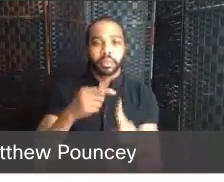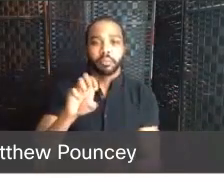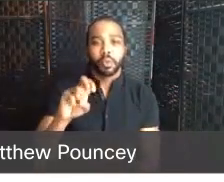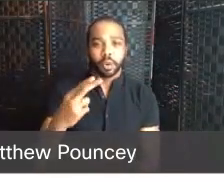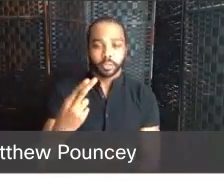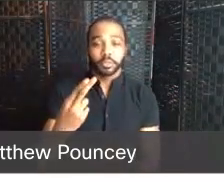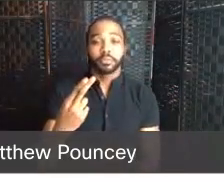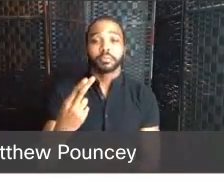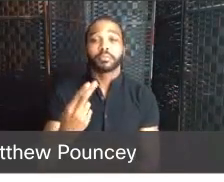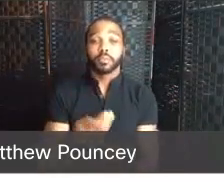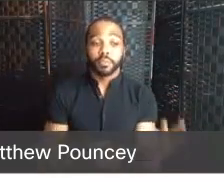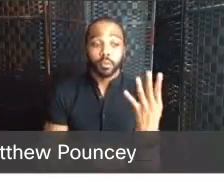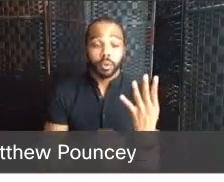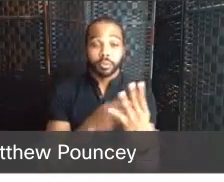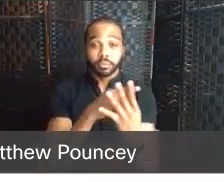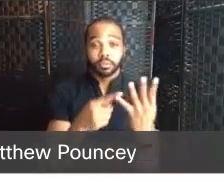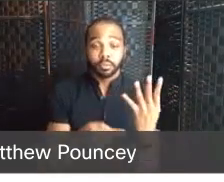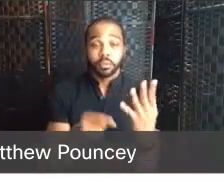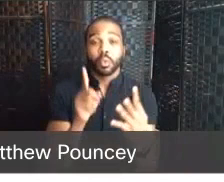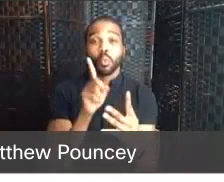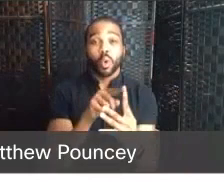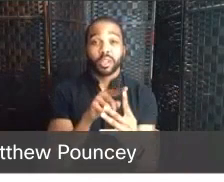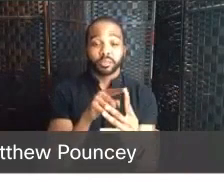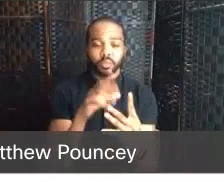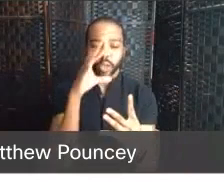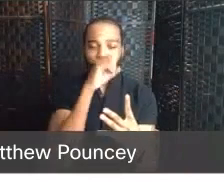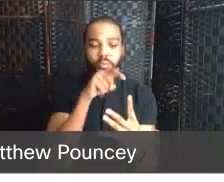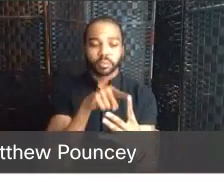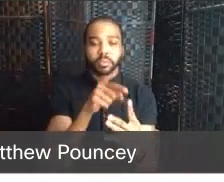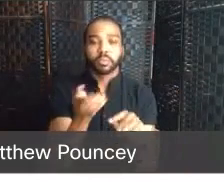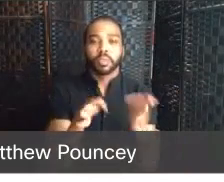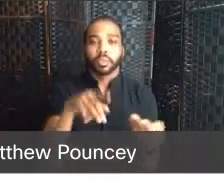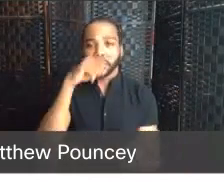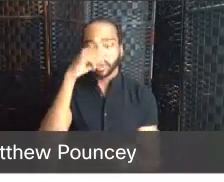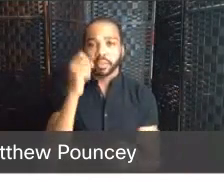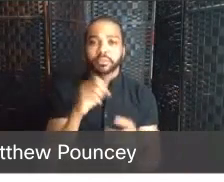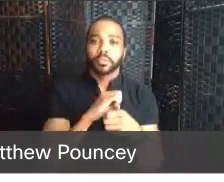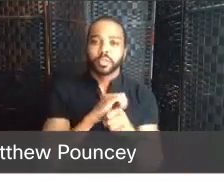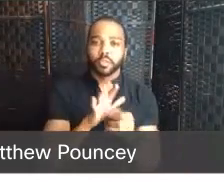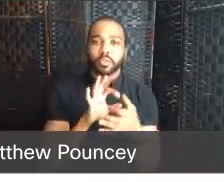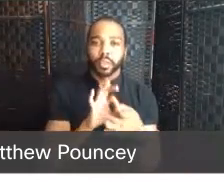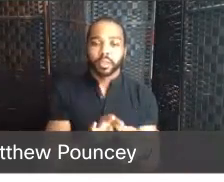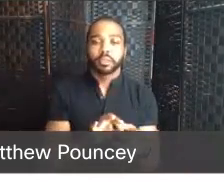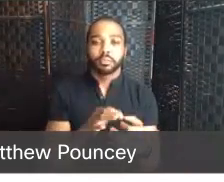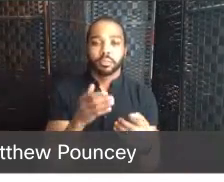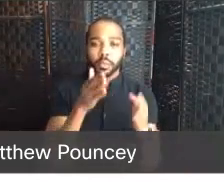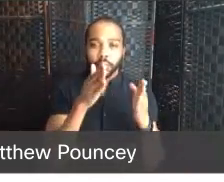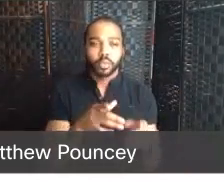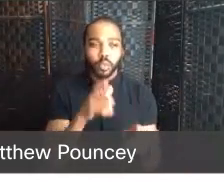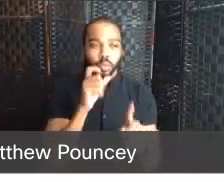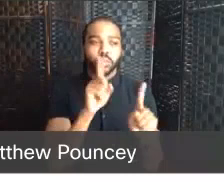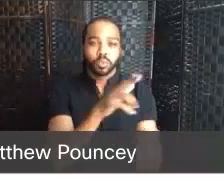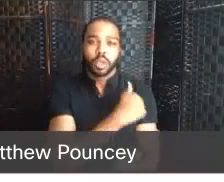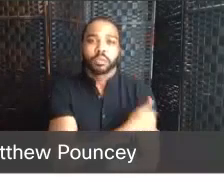Of those 4 deaths, 1 is presumed to be COVID-related, a person who was in the hospital getting treatment for